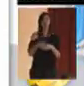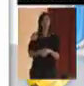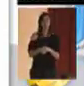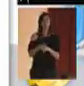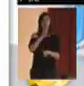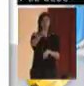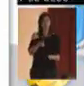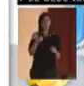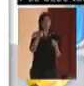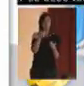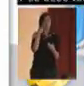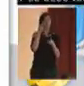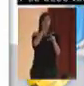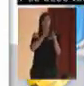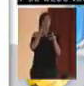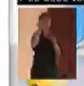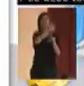And we must also